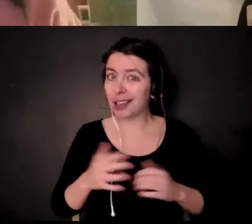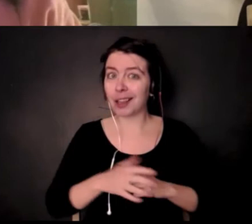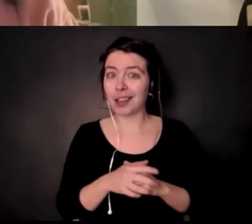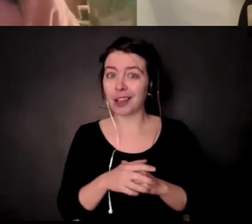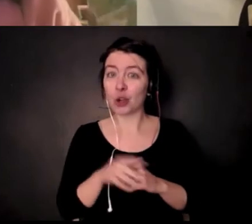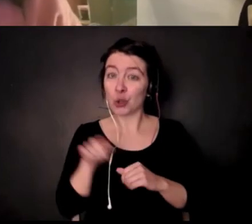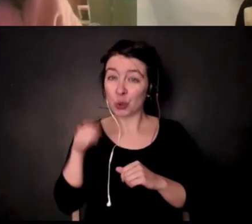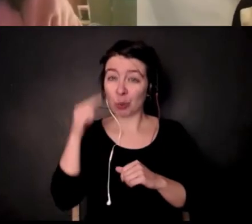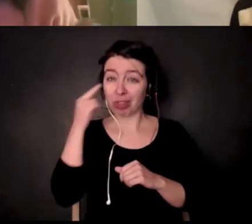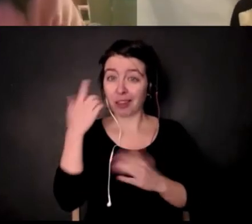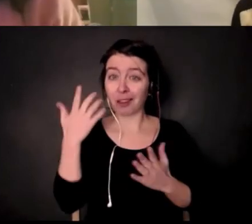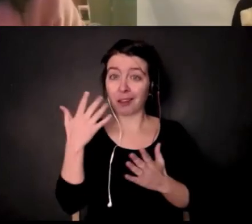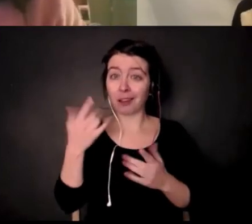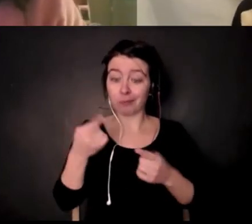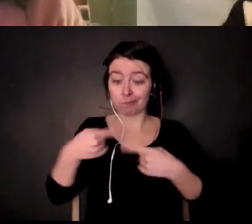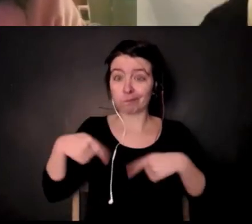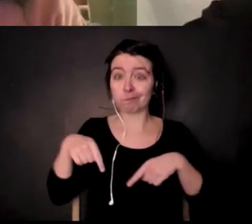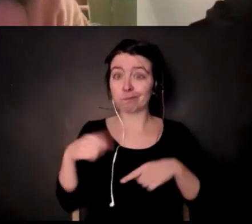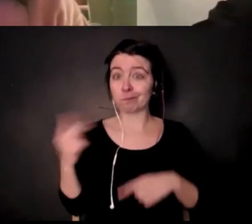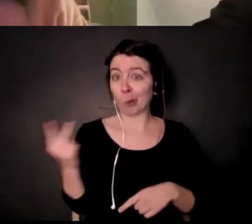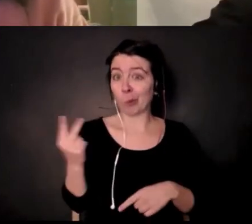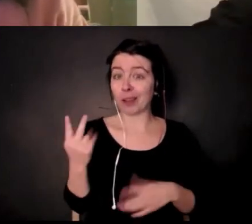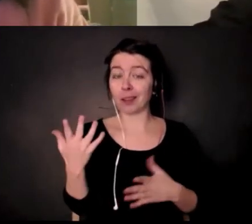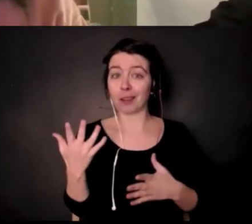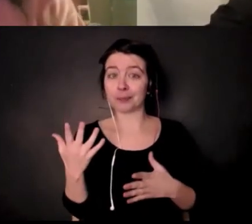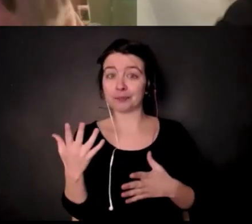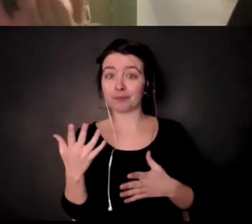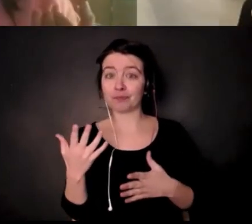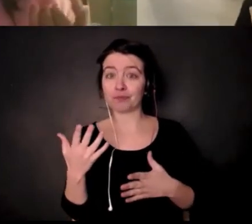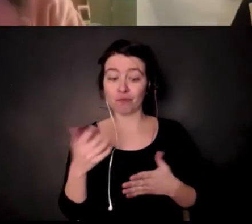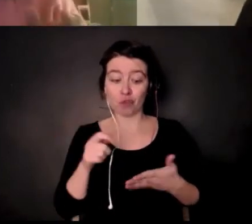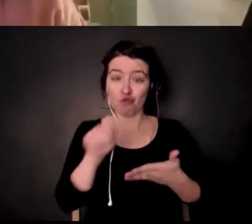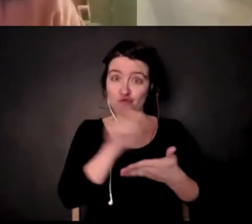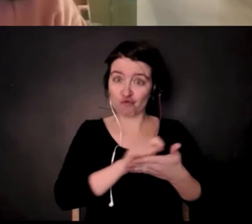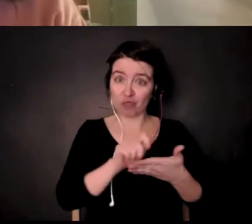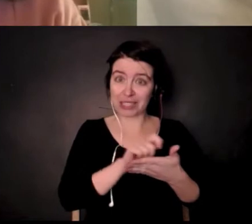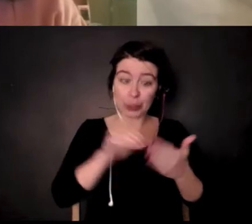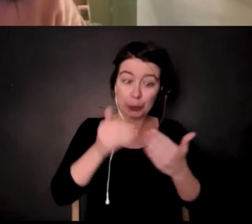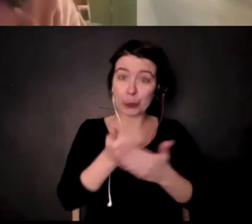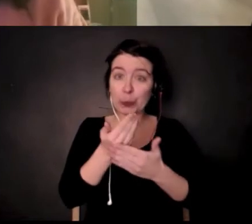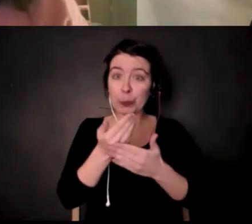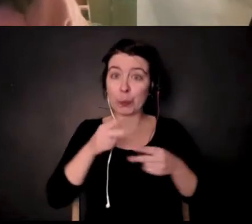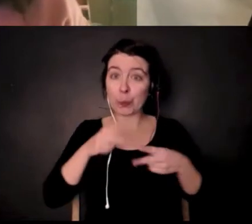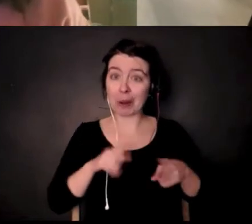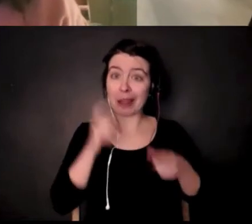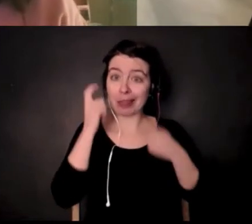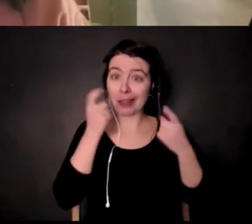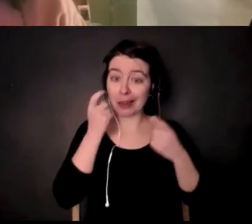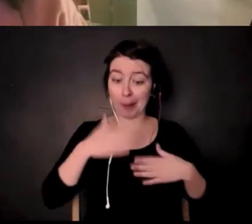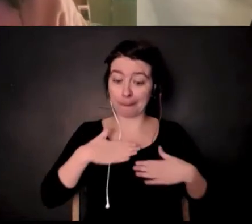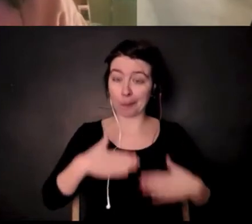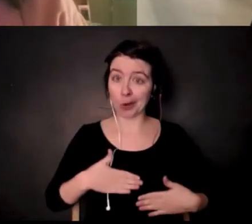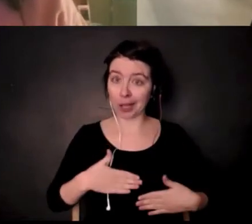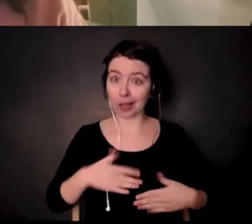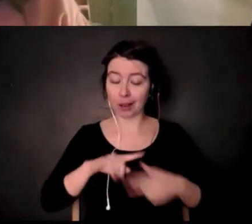artistic framework as a gesture of the body? That's one question. And also, like, why do you think it's important that